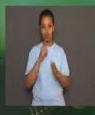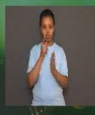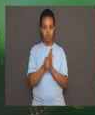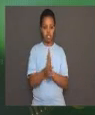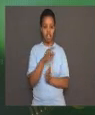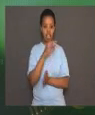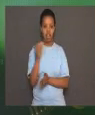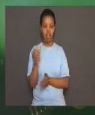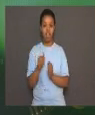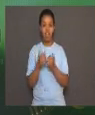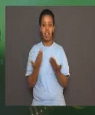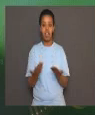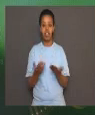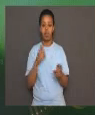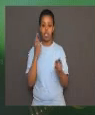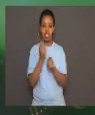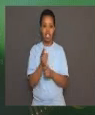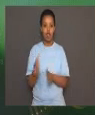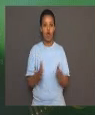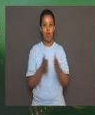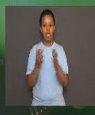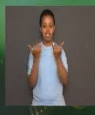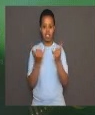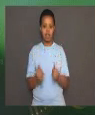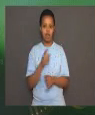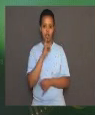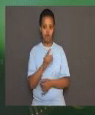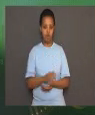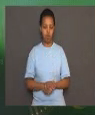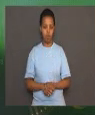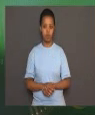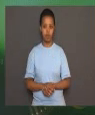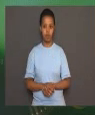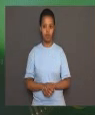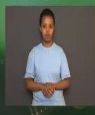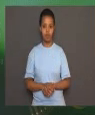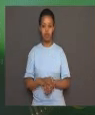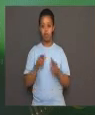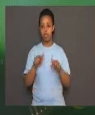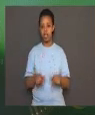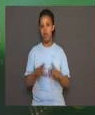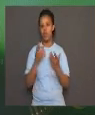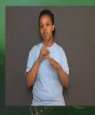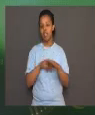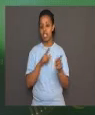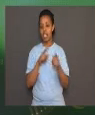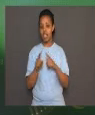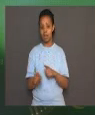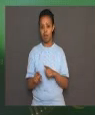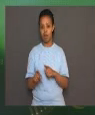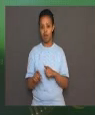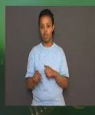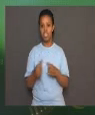and how they are properly classified. In today's lesson, we